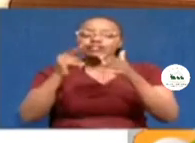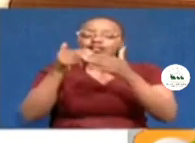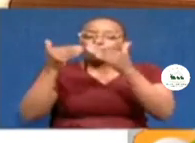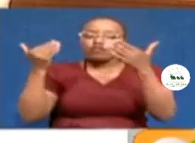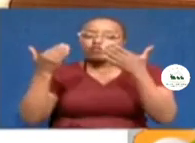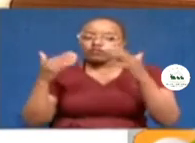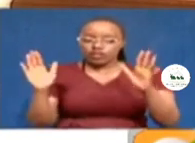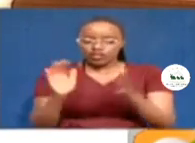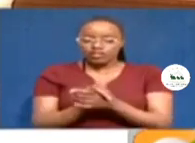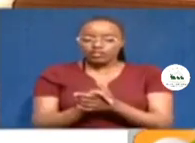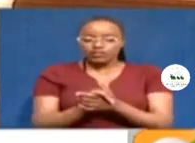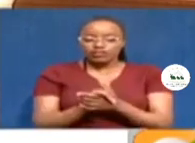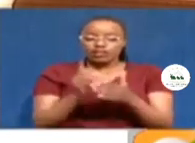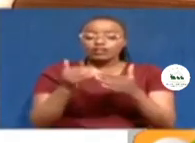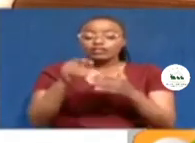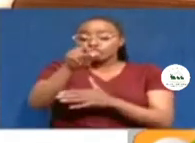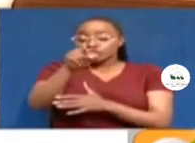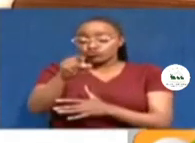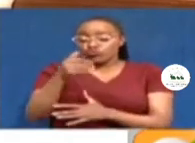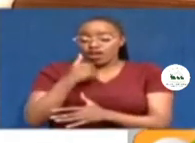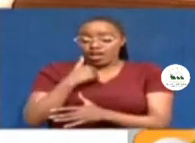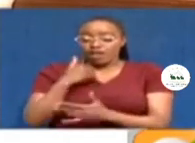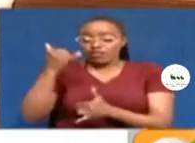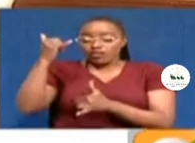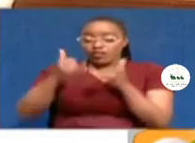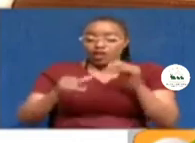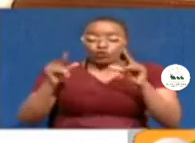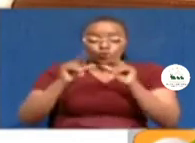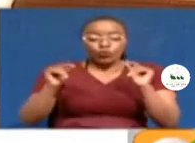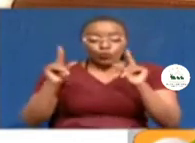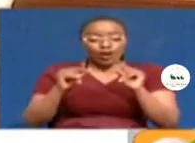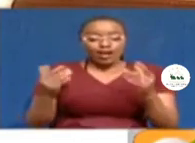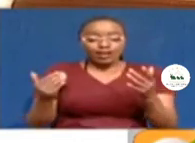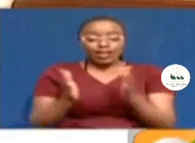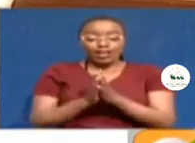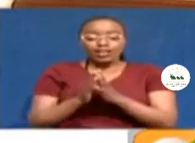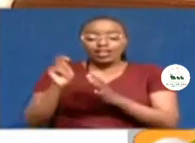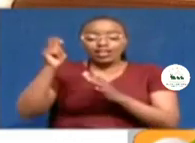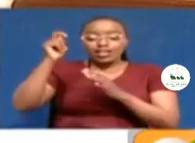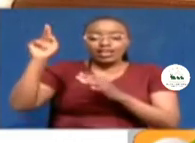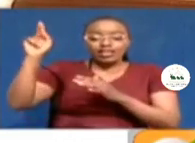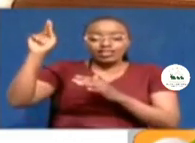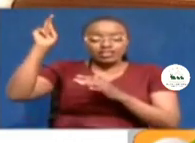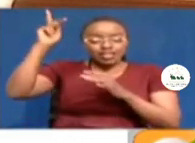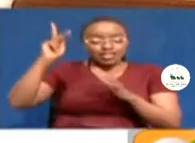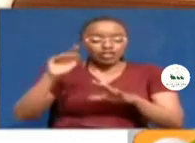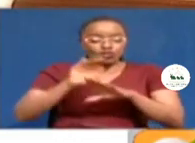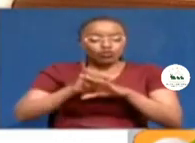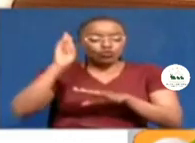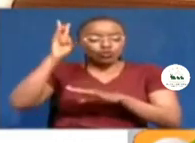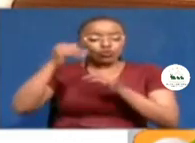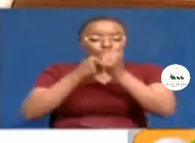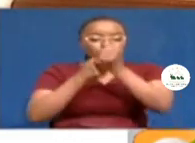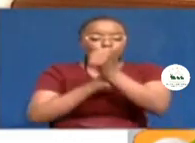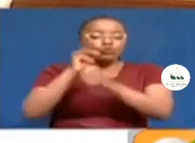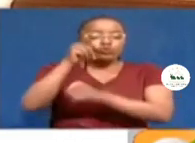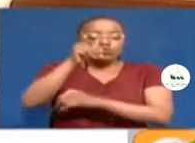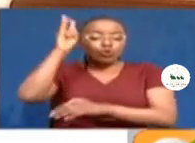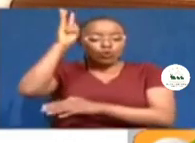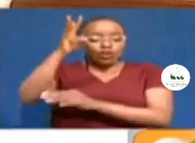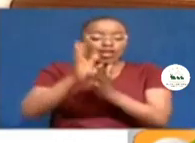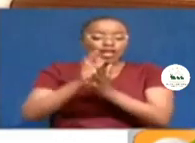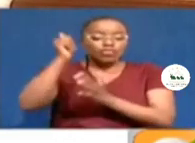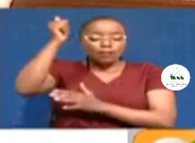before. The buck stops with you, and Kenyans of goodwill will support you in that quest. And to